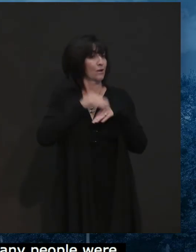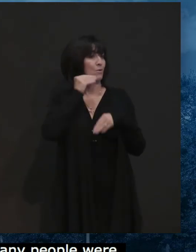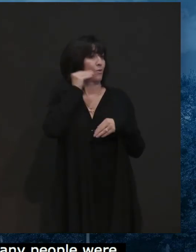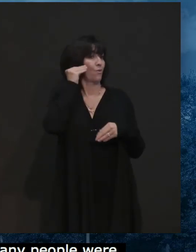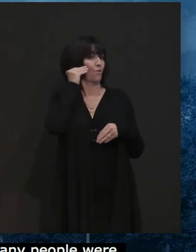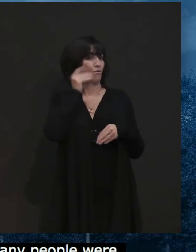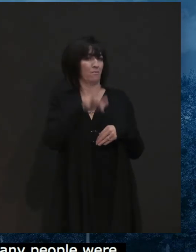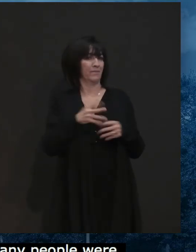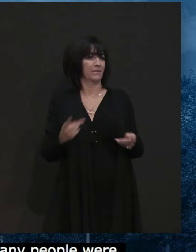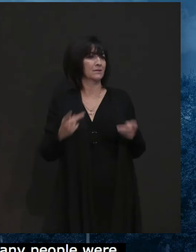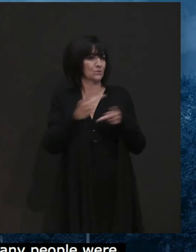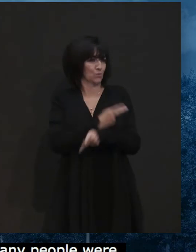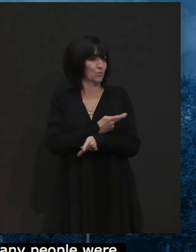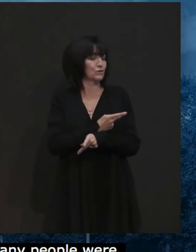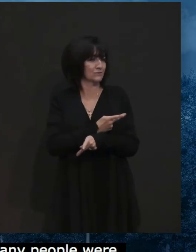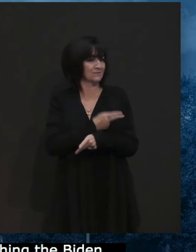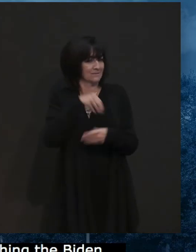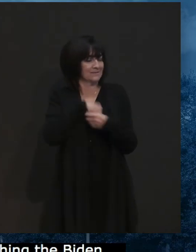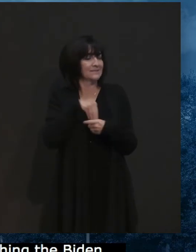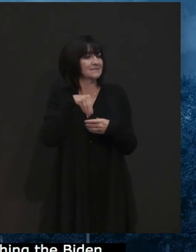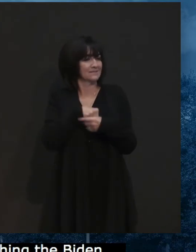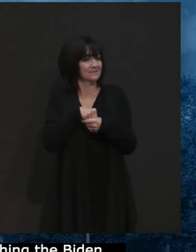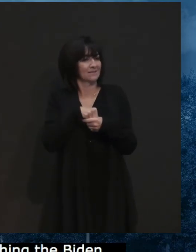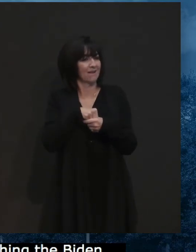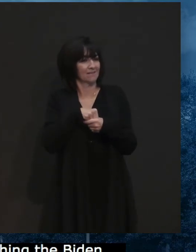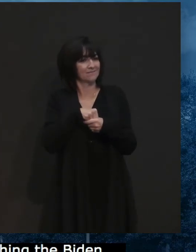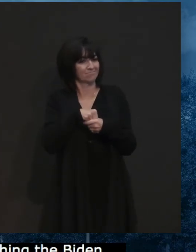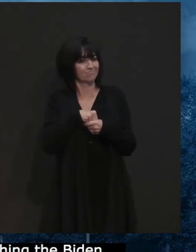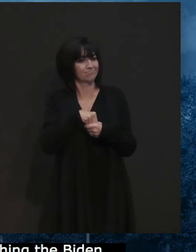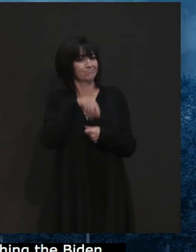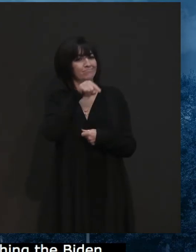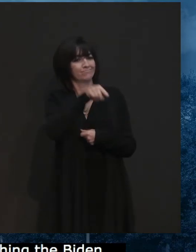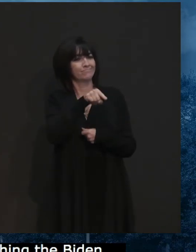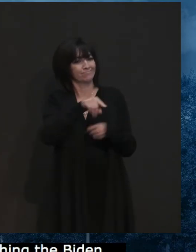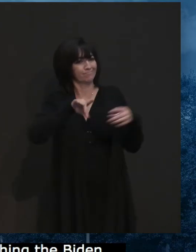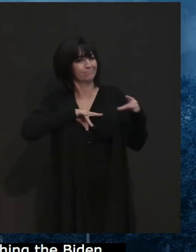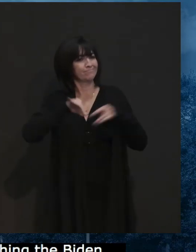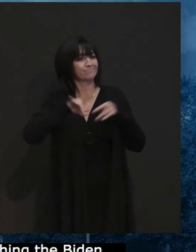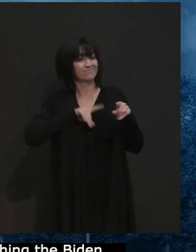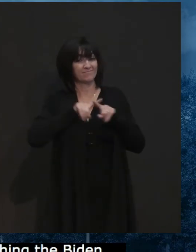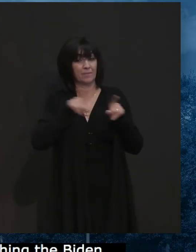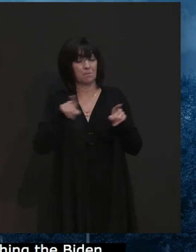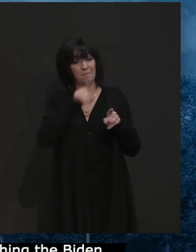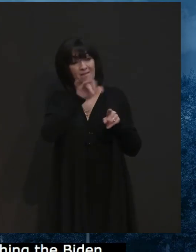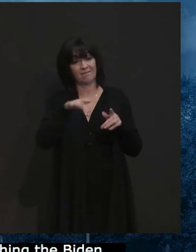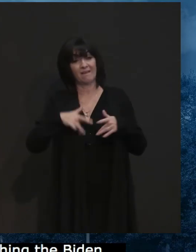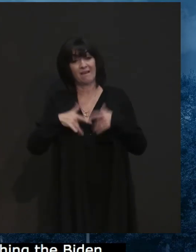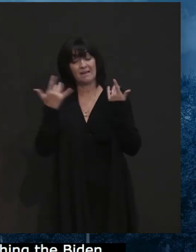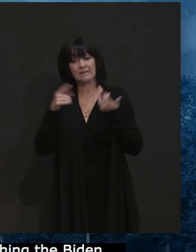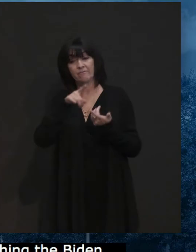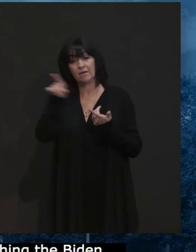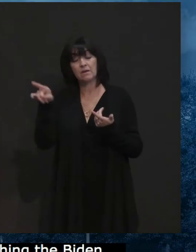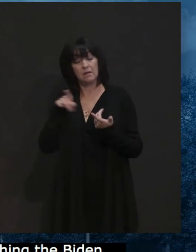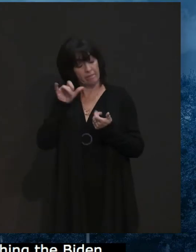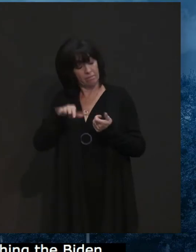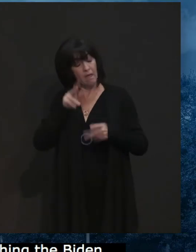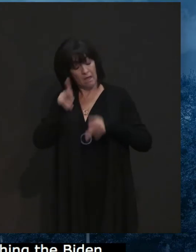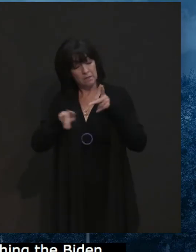home, indoors, probably than those people that were gathering. But I do agree, those individuals